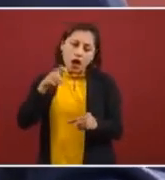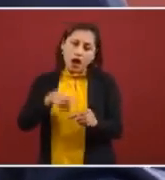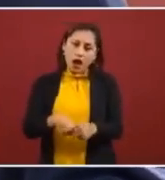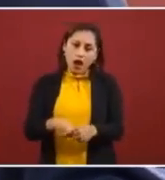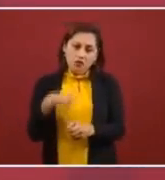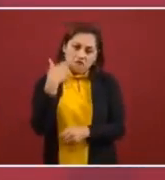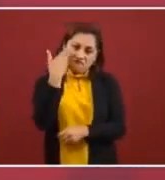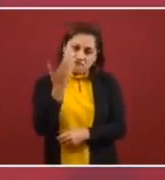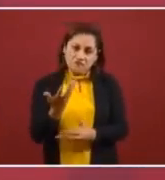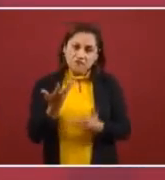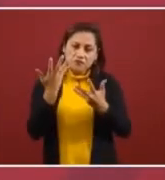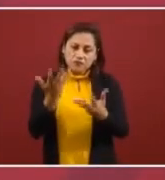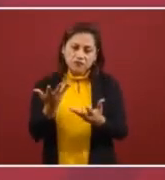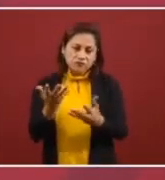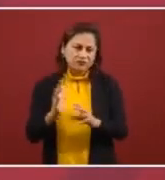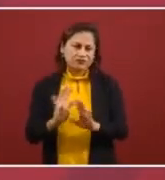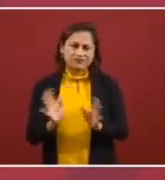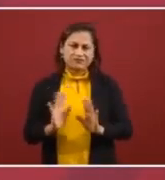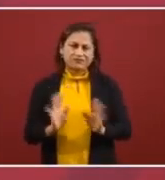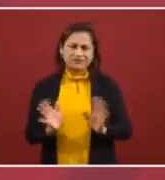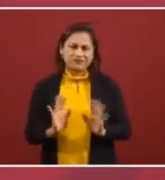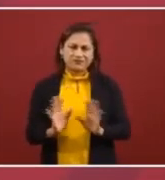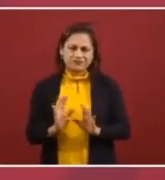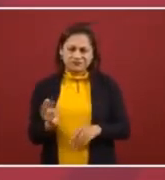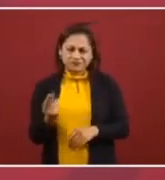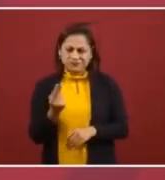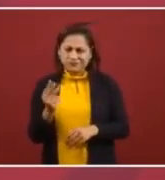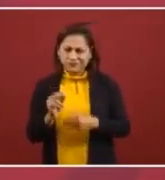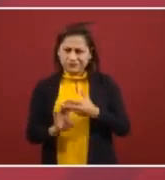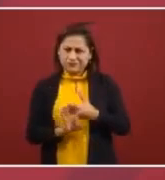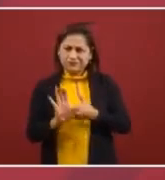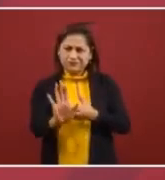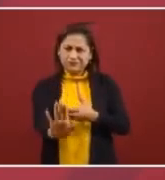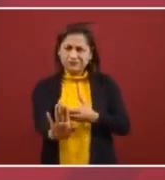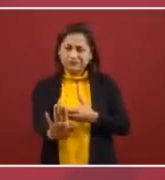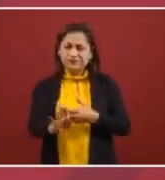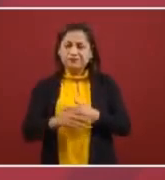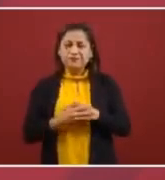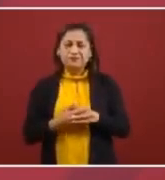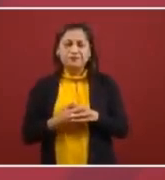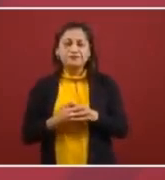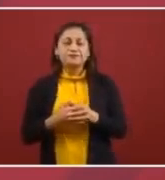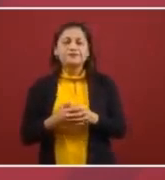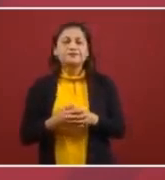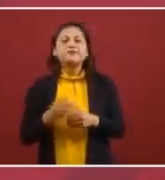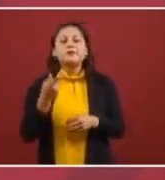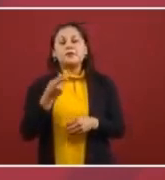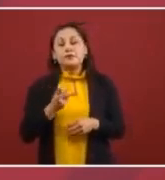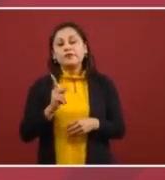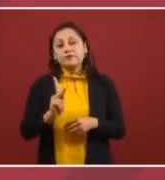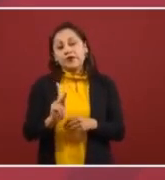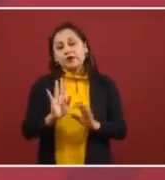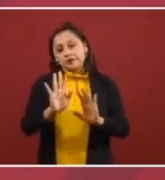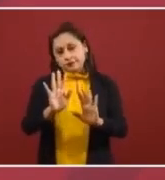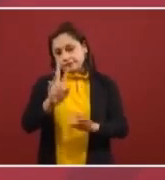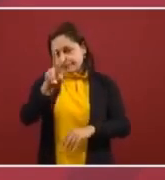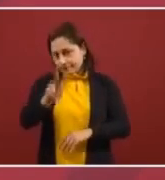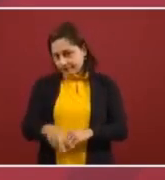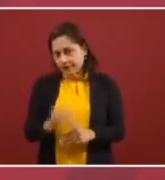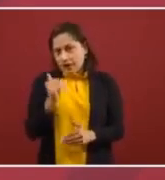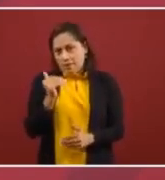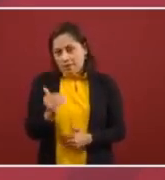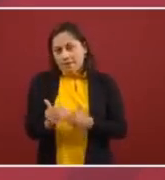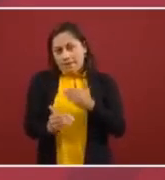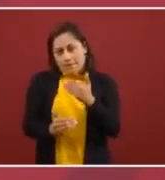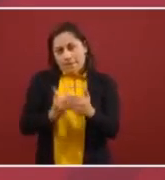to pertain to belong to a group of delinquents. And this is a process,